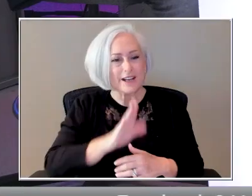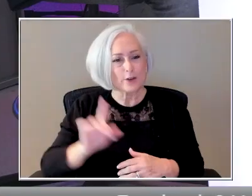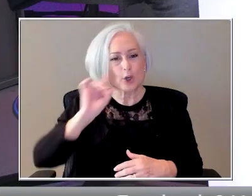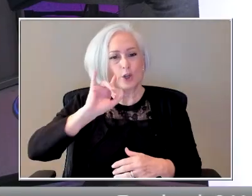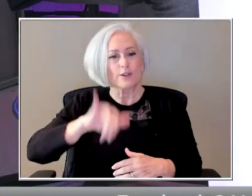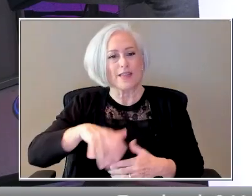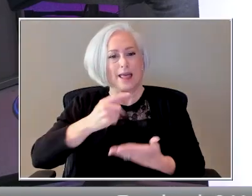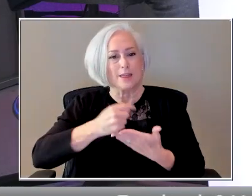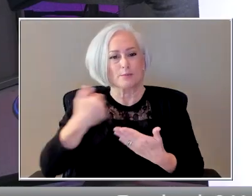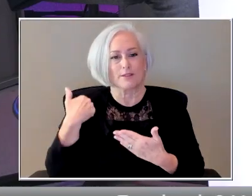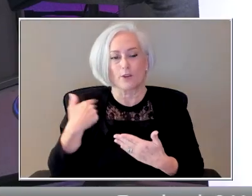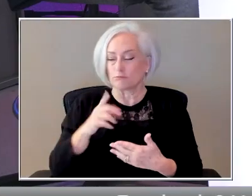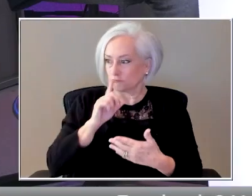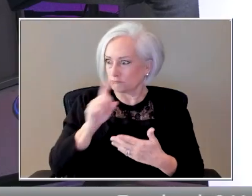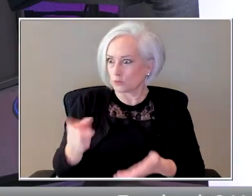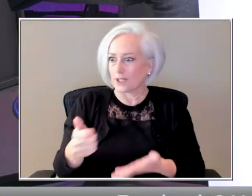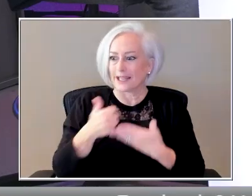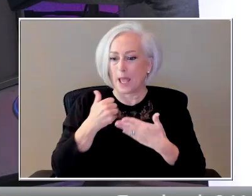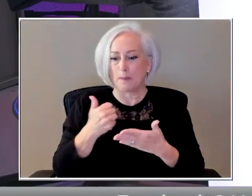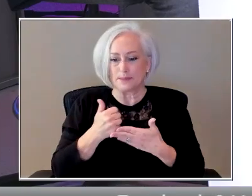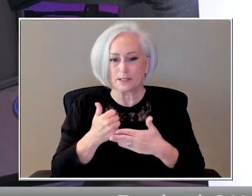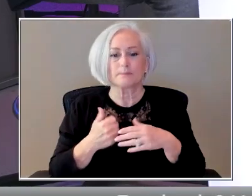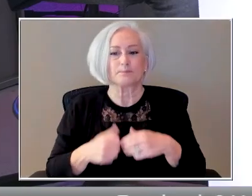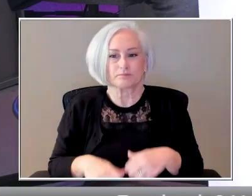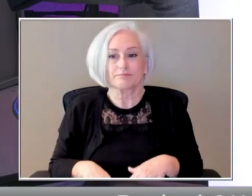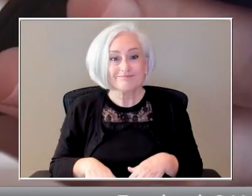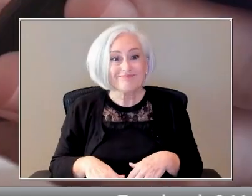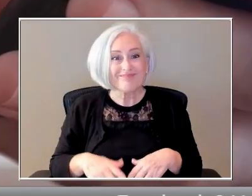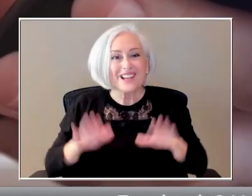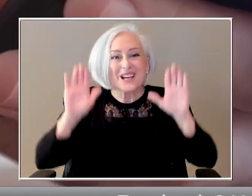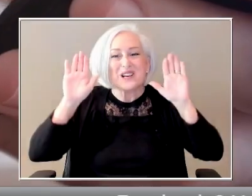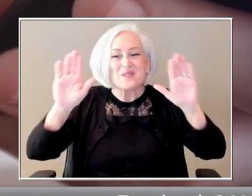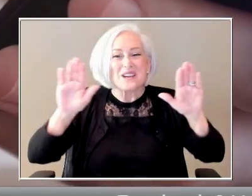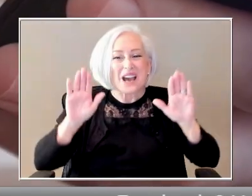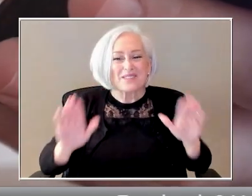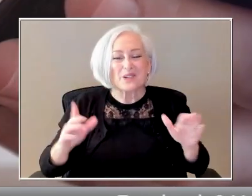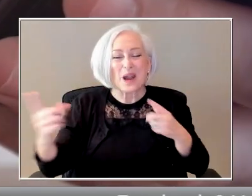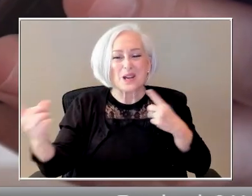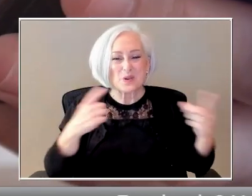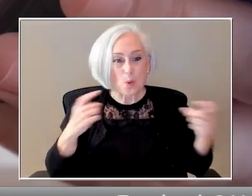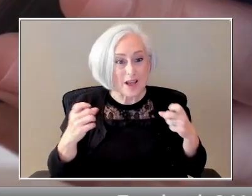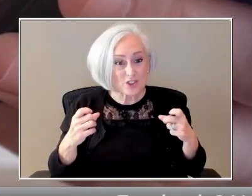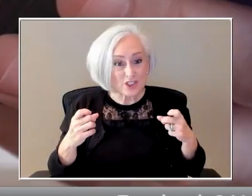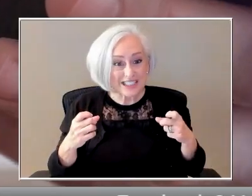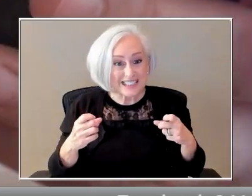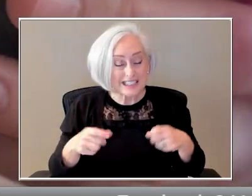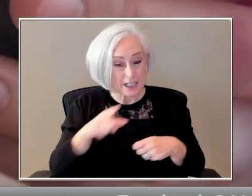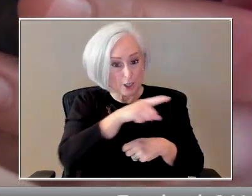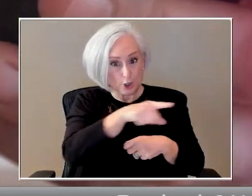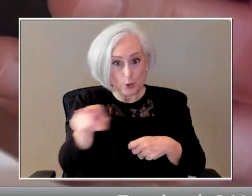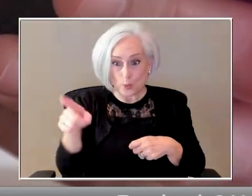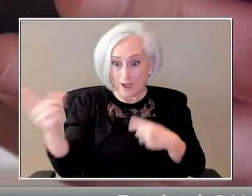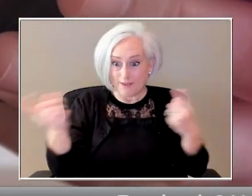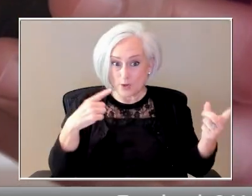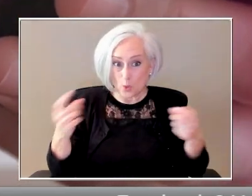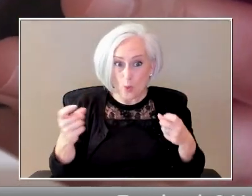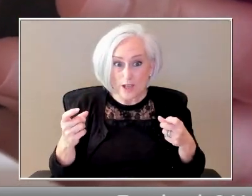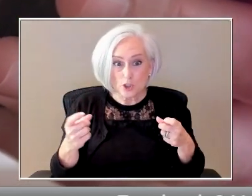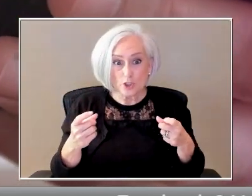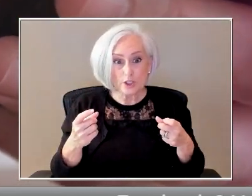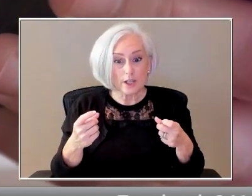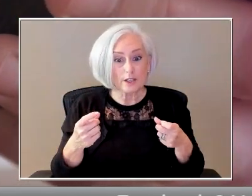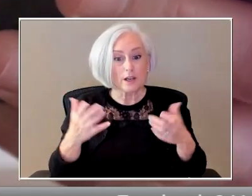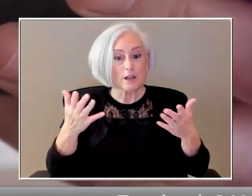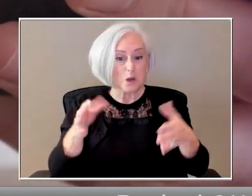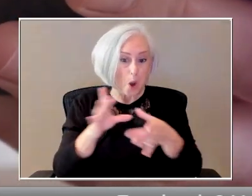such a very good helpful. tool. We already have some great questions coming in. If you have a question you'd like us to read on air, or a comment you'd like us to share